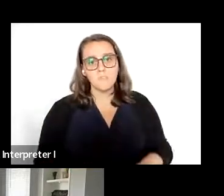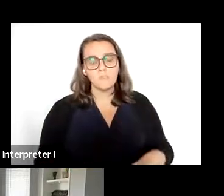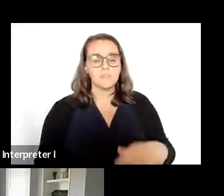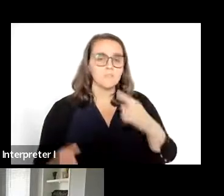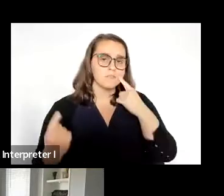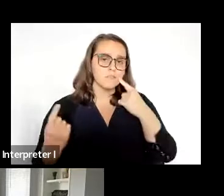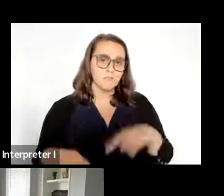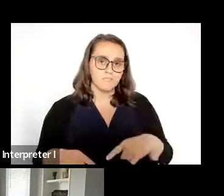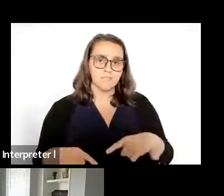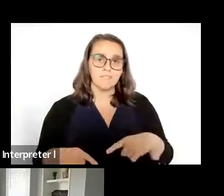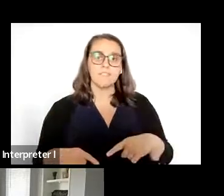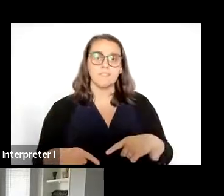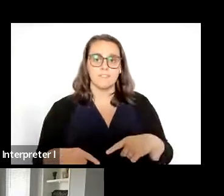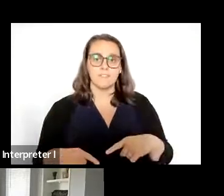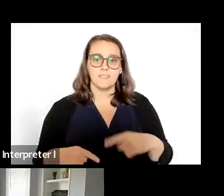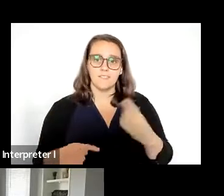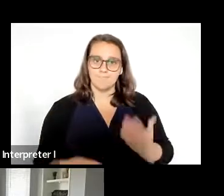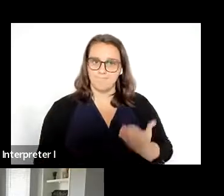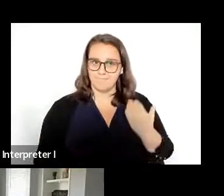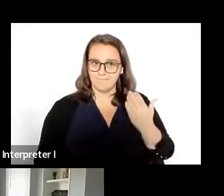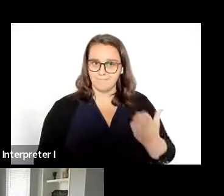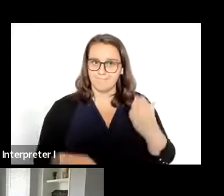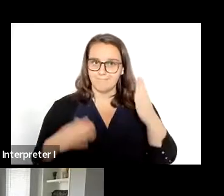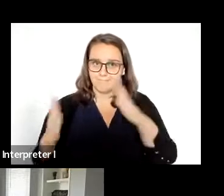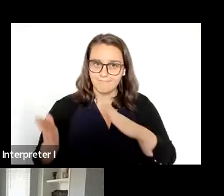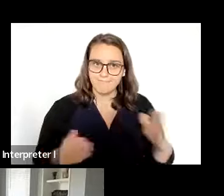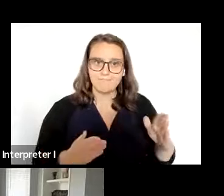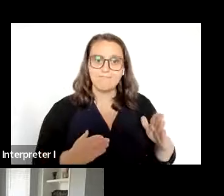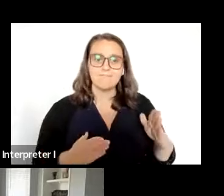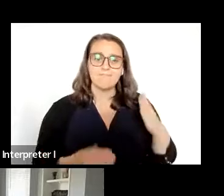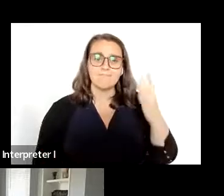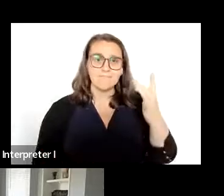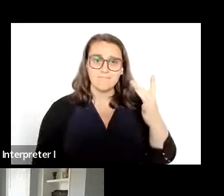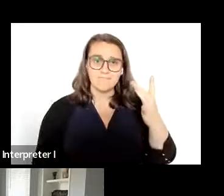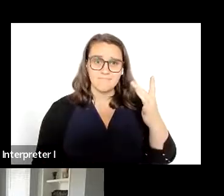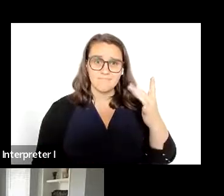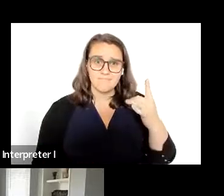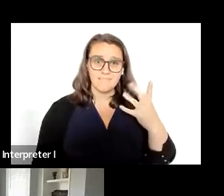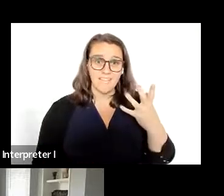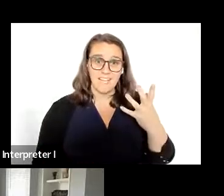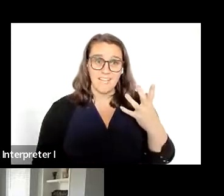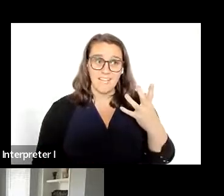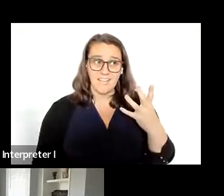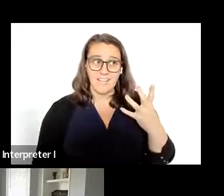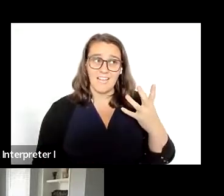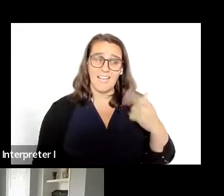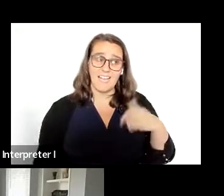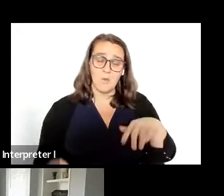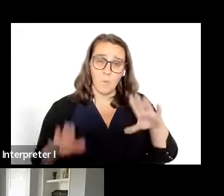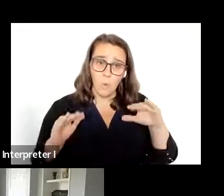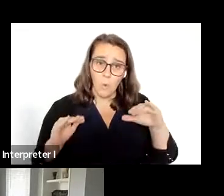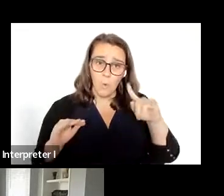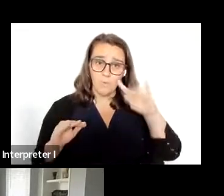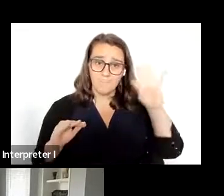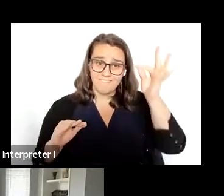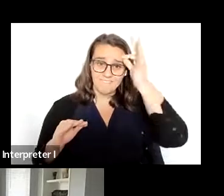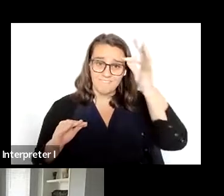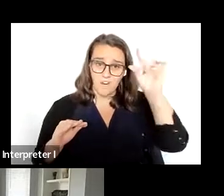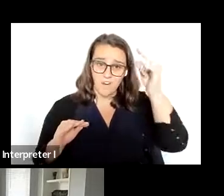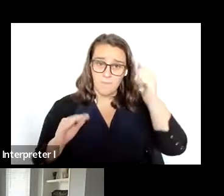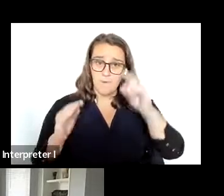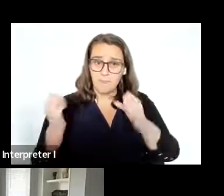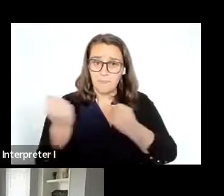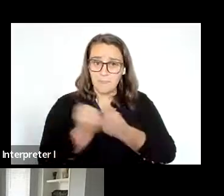to put forth a plan, given that we were not getting the kind of assistance I'd hoped we would get from the federal government at